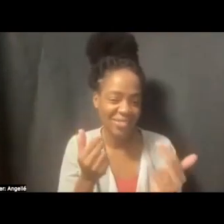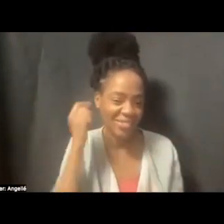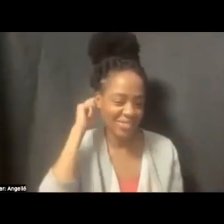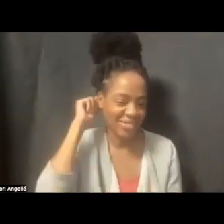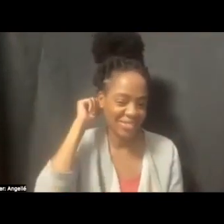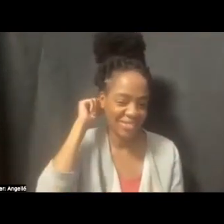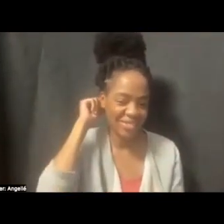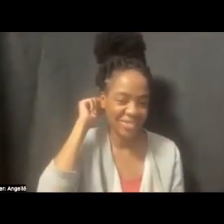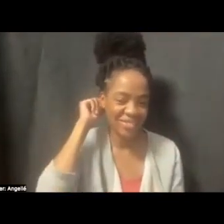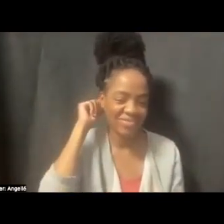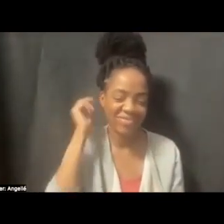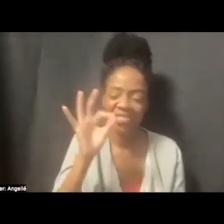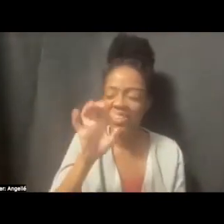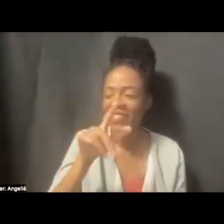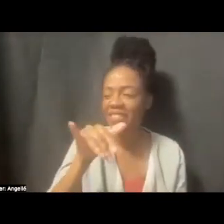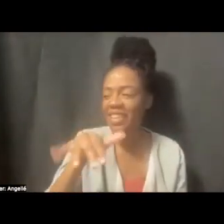That's funny.